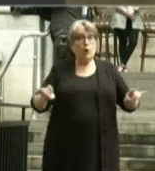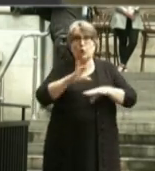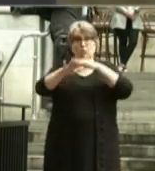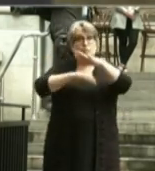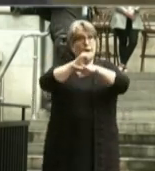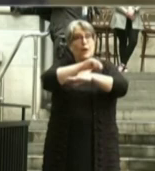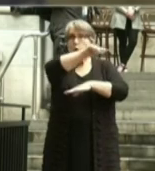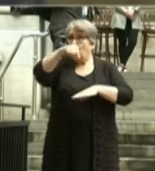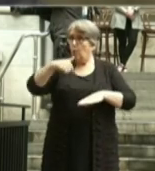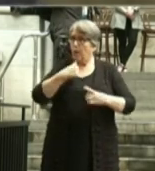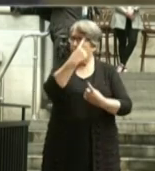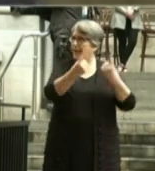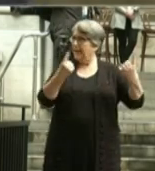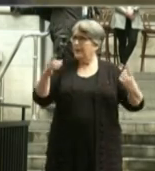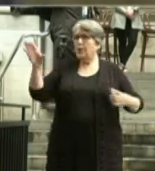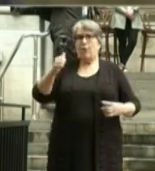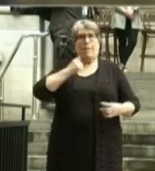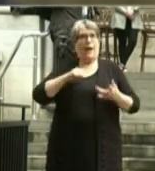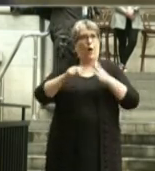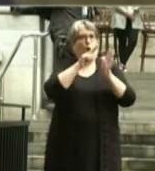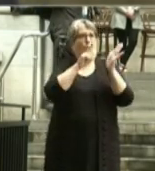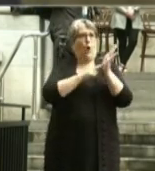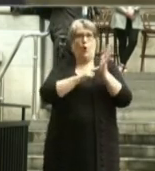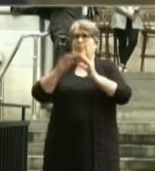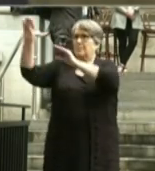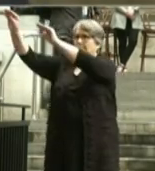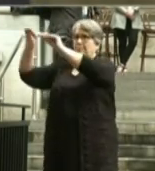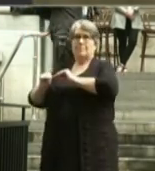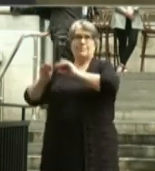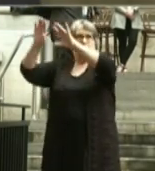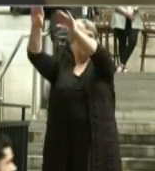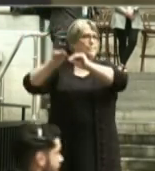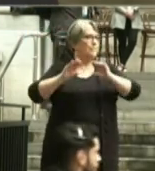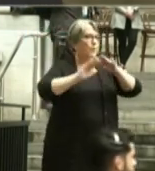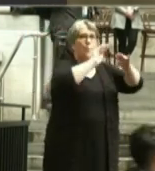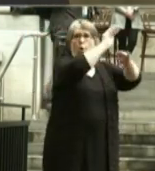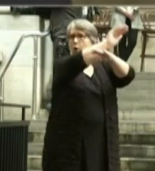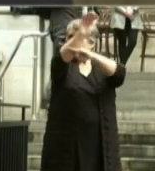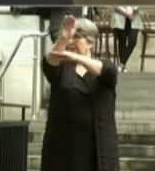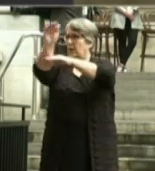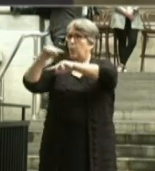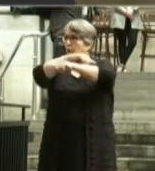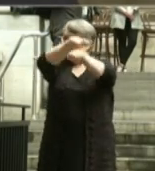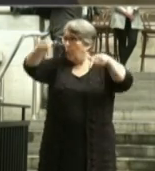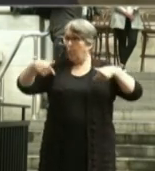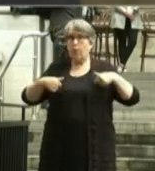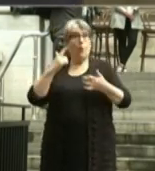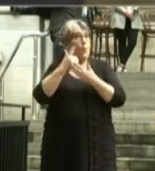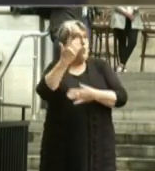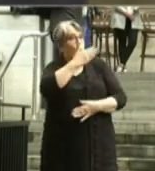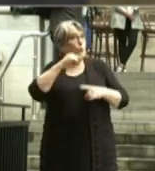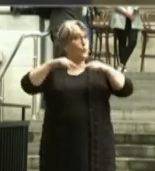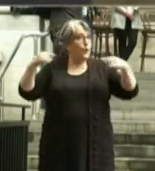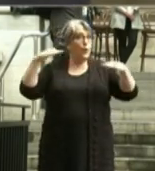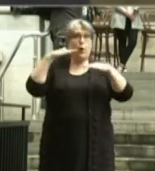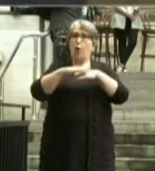are each a product of our own migrant story. One of the most beautiful things